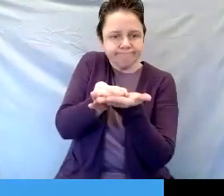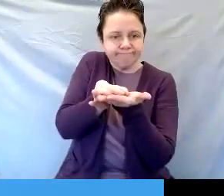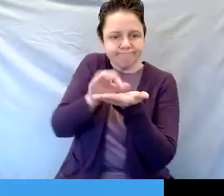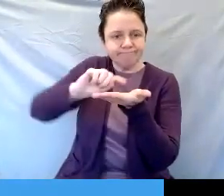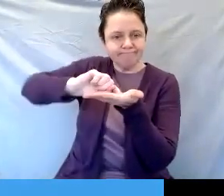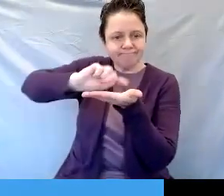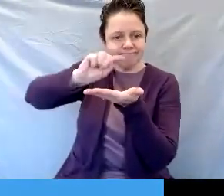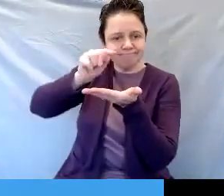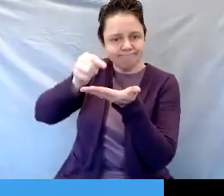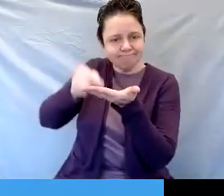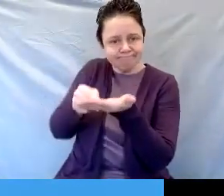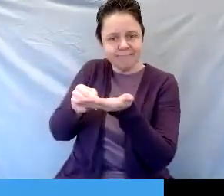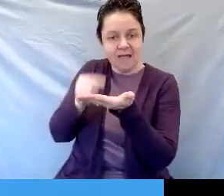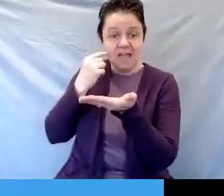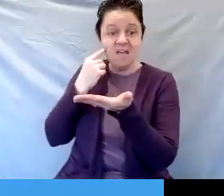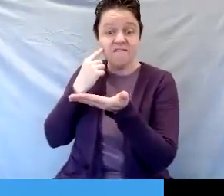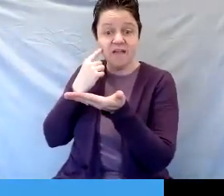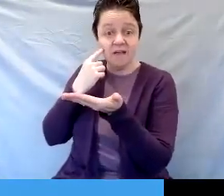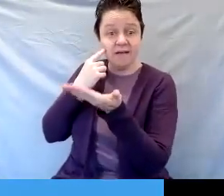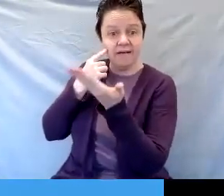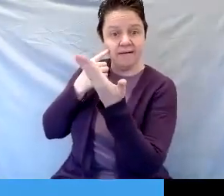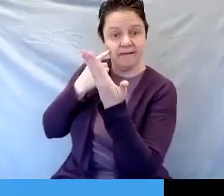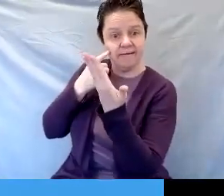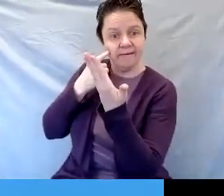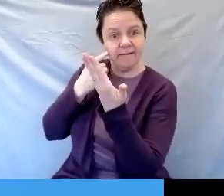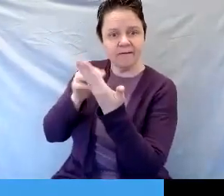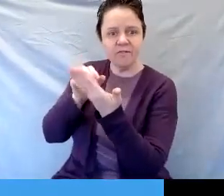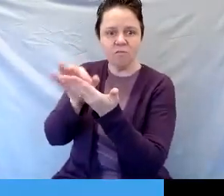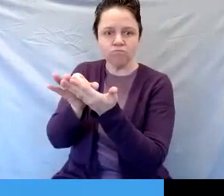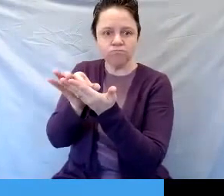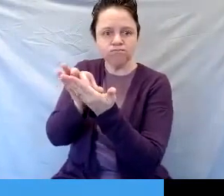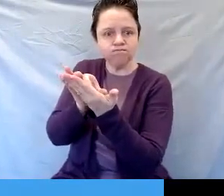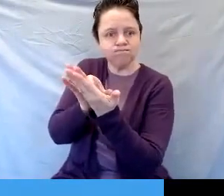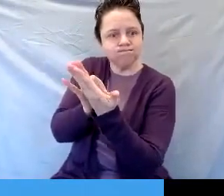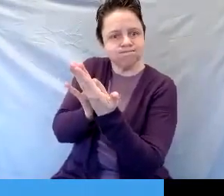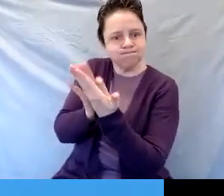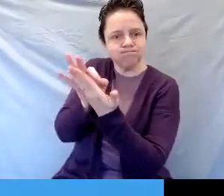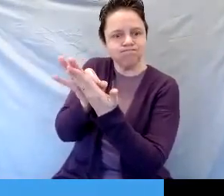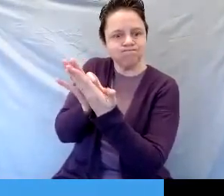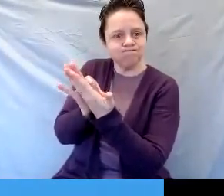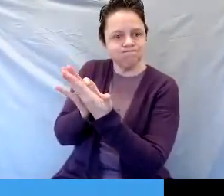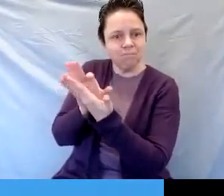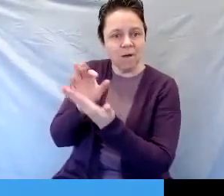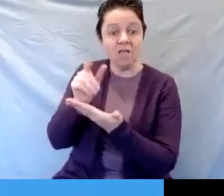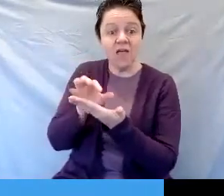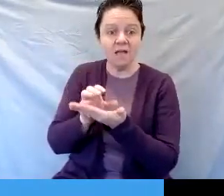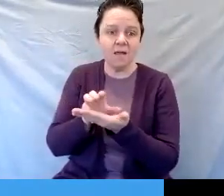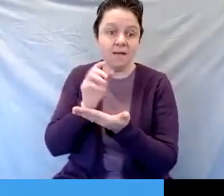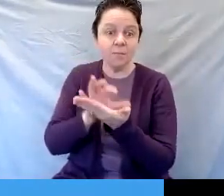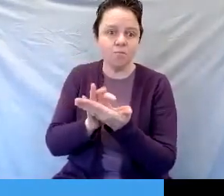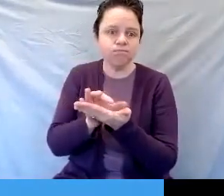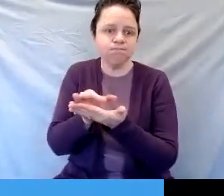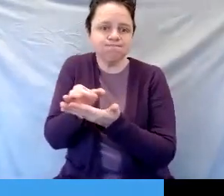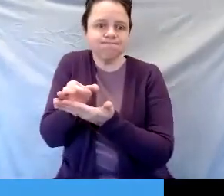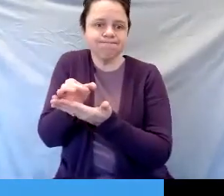cover at an angle, and you'll see that water kind of draw together and flatten out. That's that capillary action. This